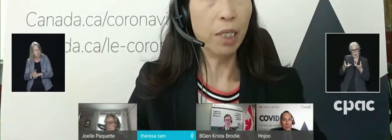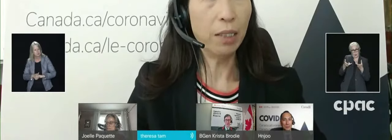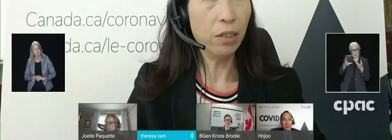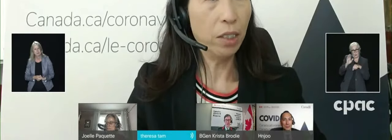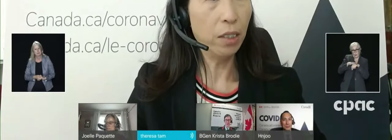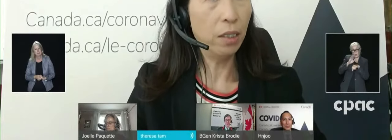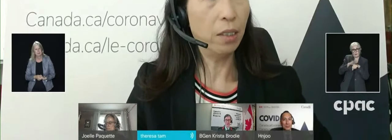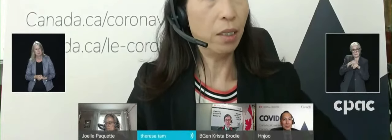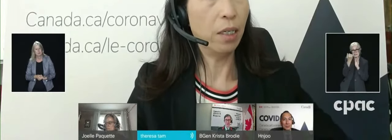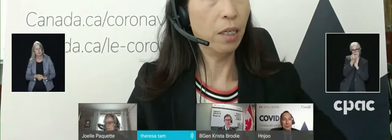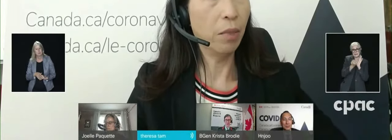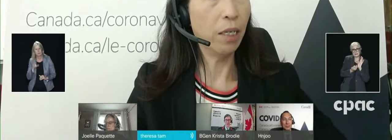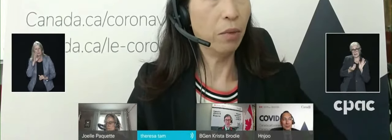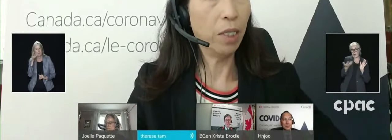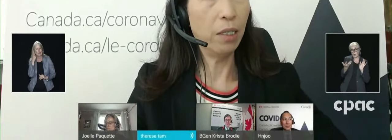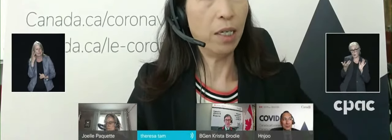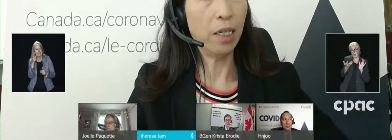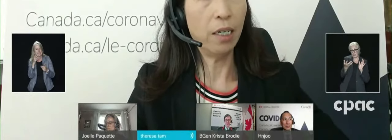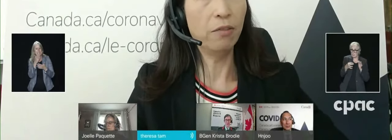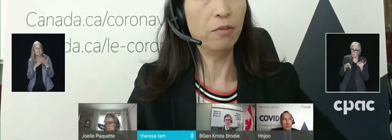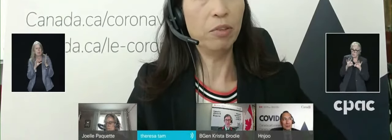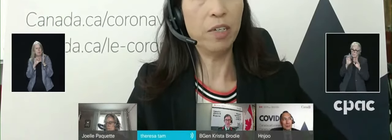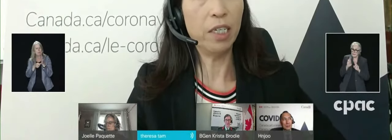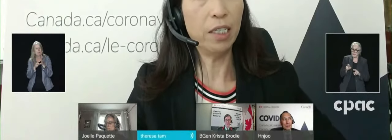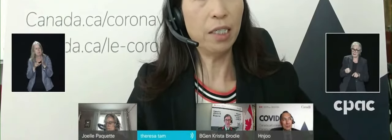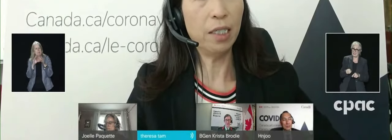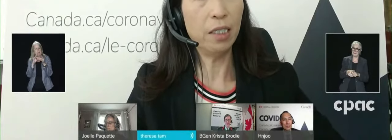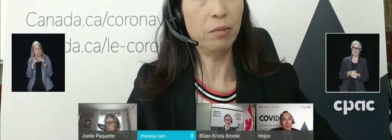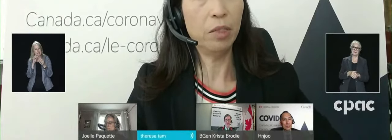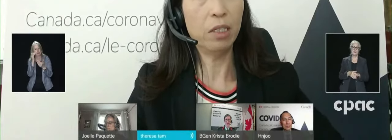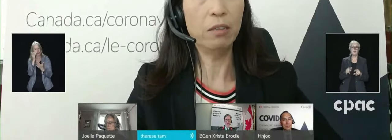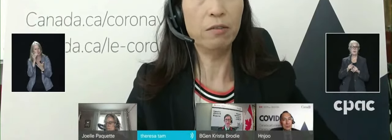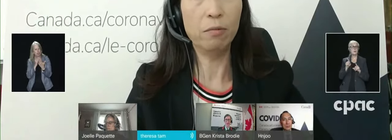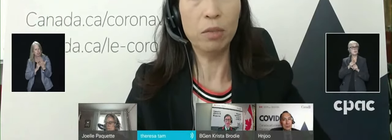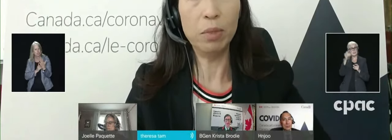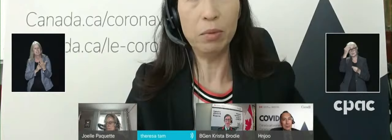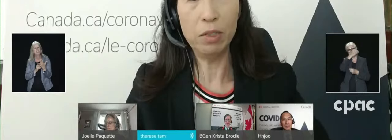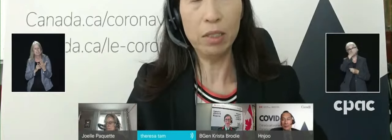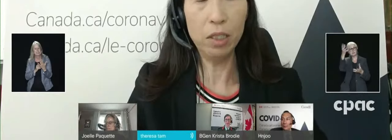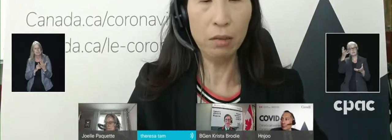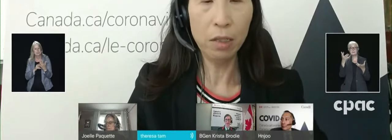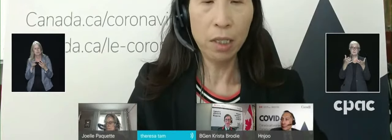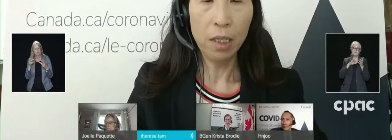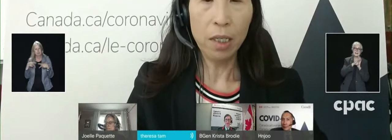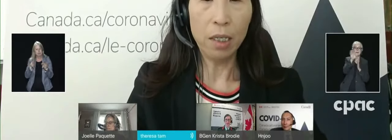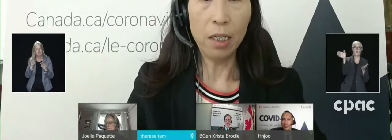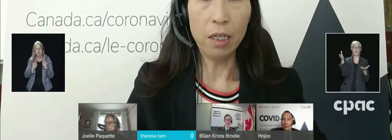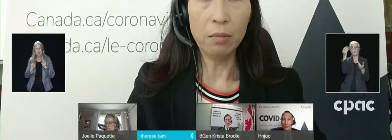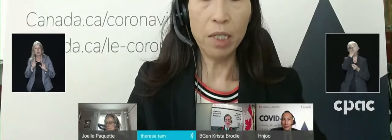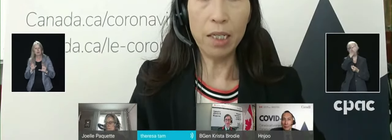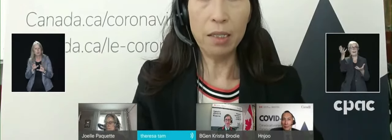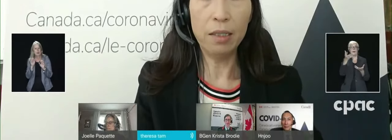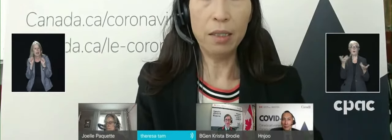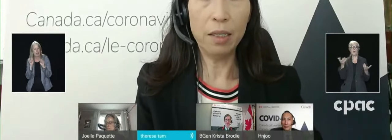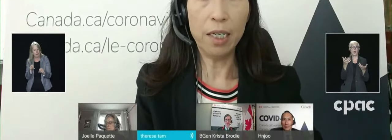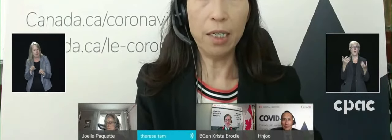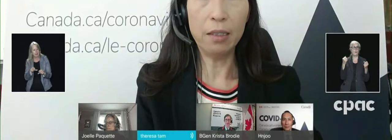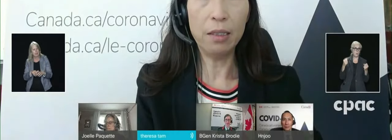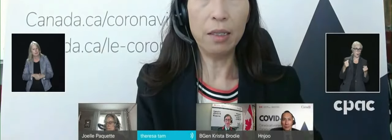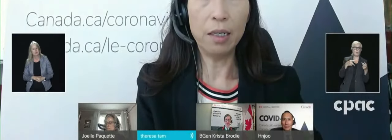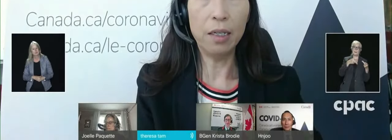line messages that we have provided in terms of what people can do